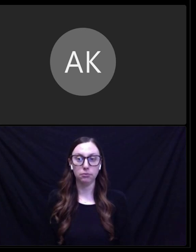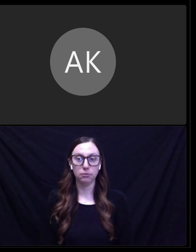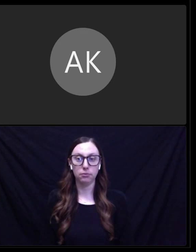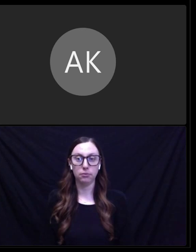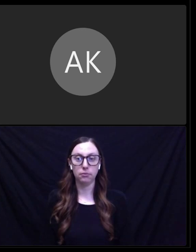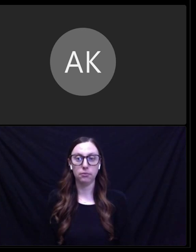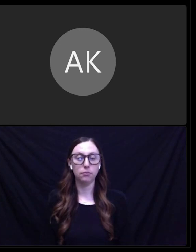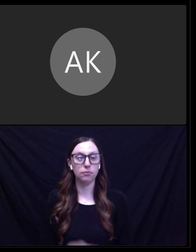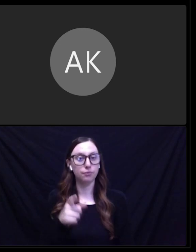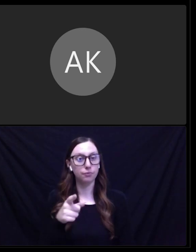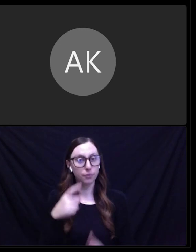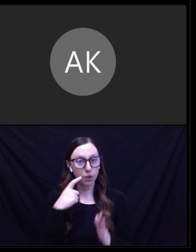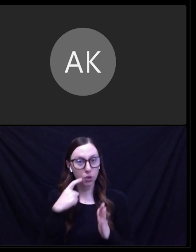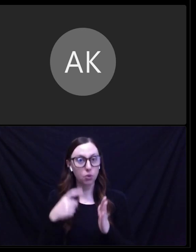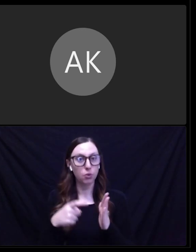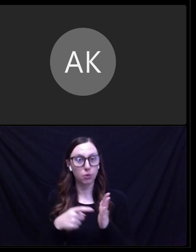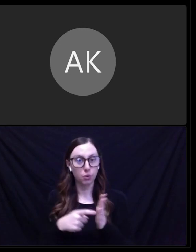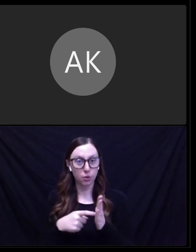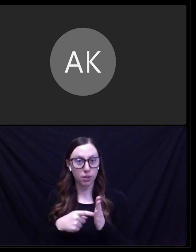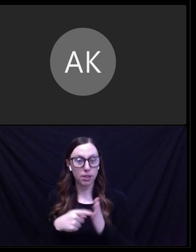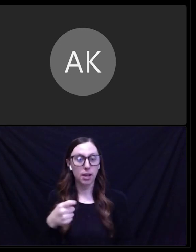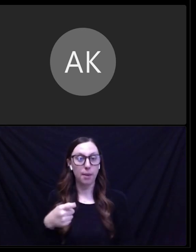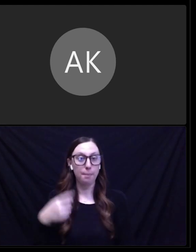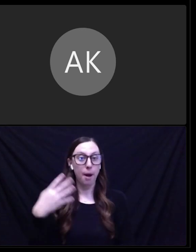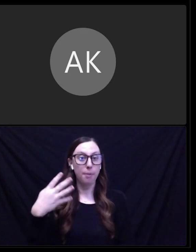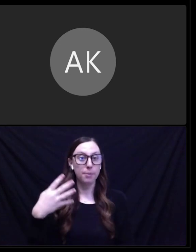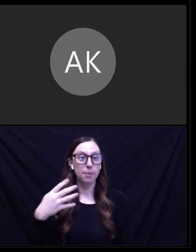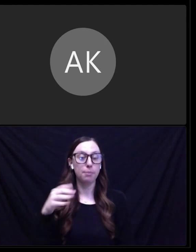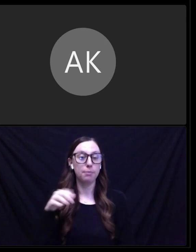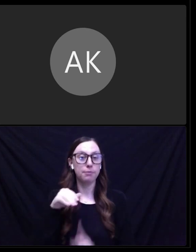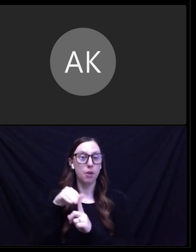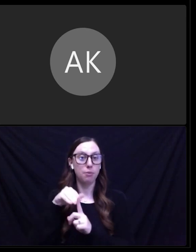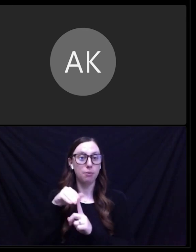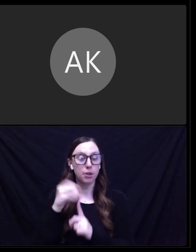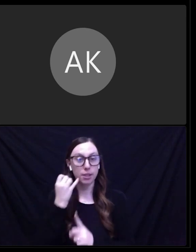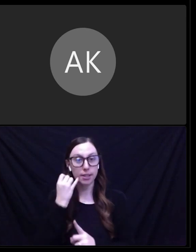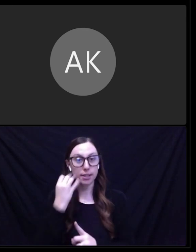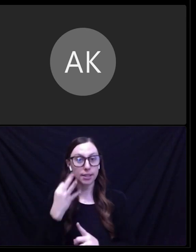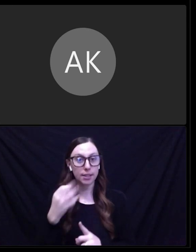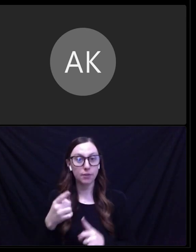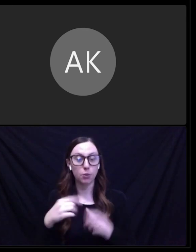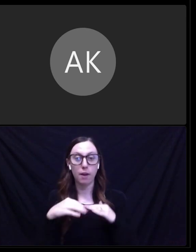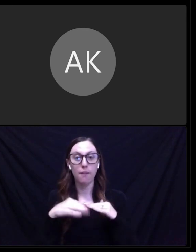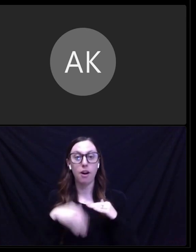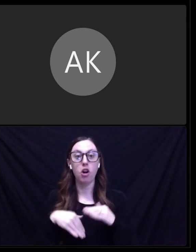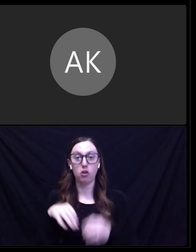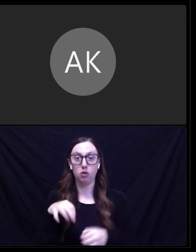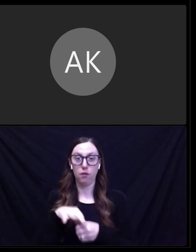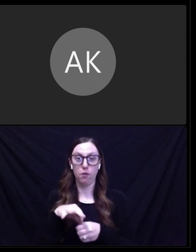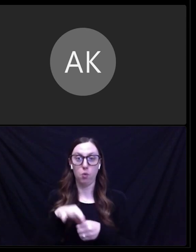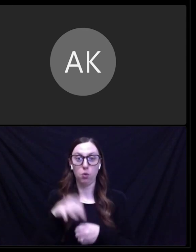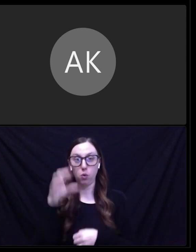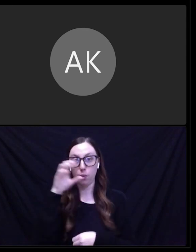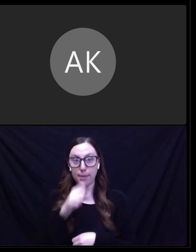And you'll notice that it does pop up that reminder for if you have undervoted a ballot.